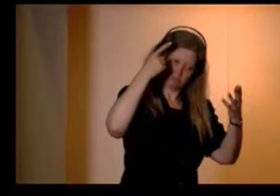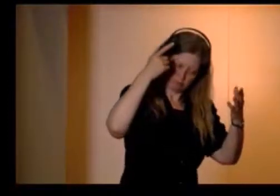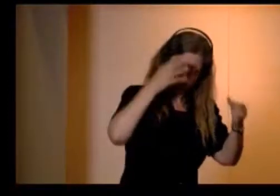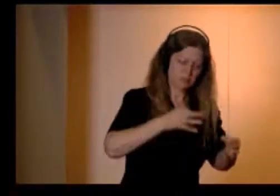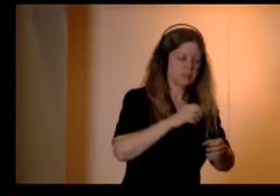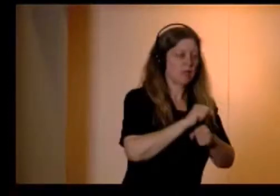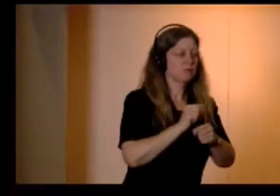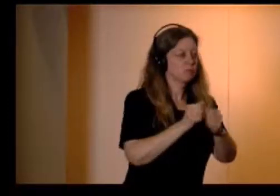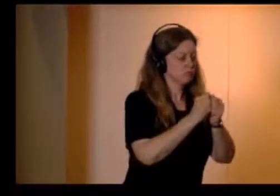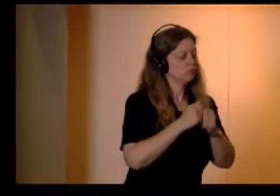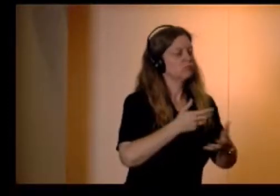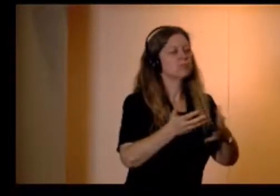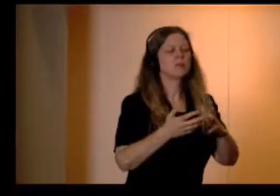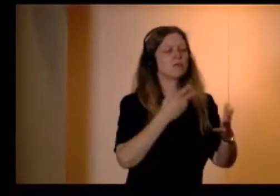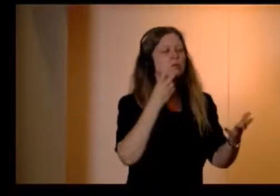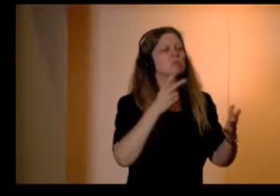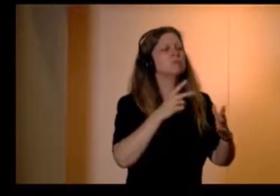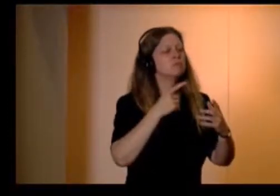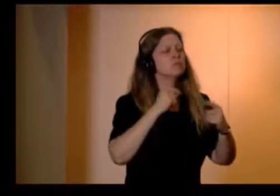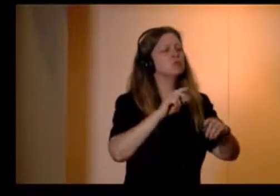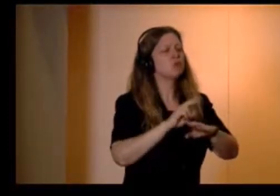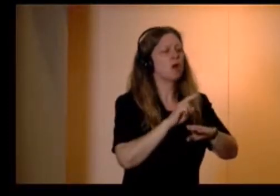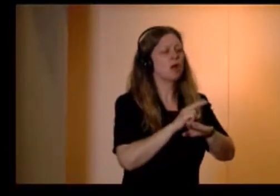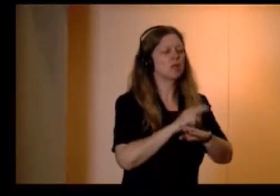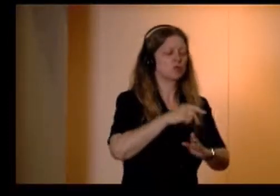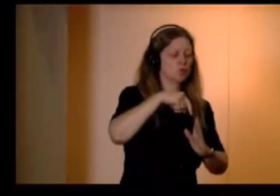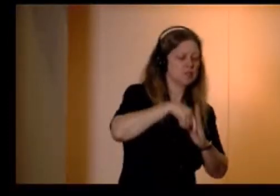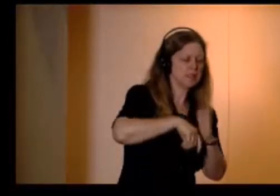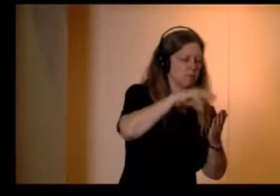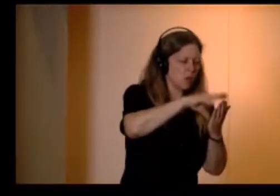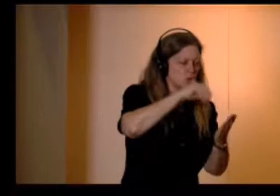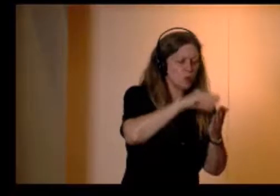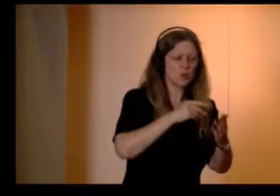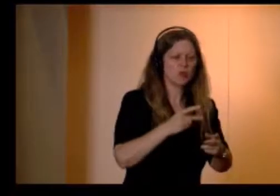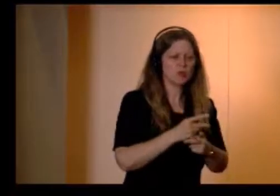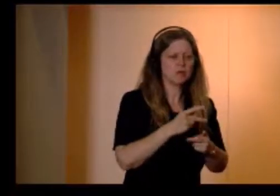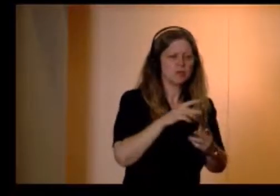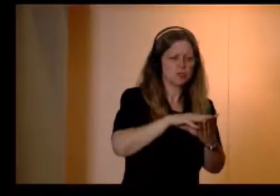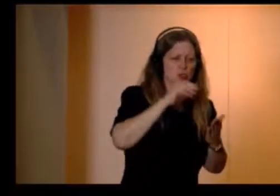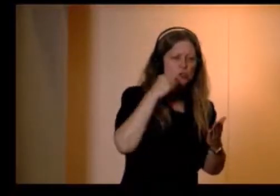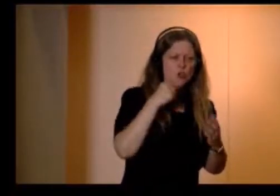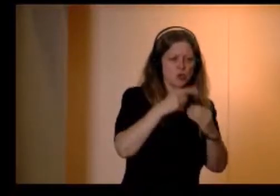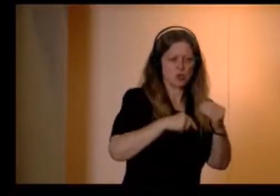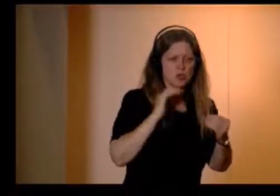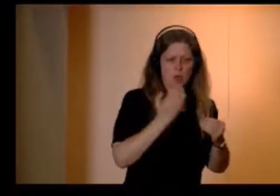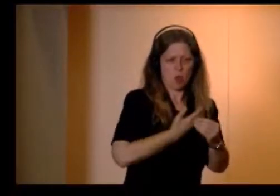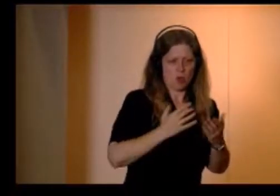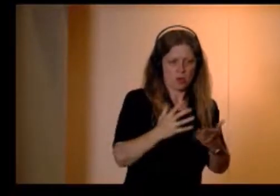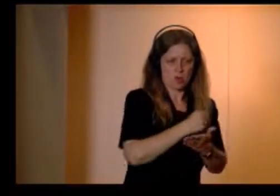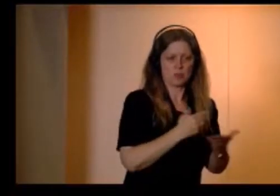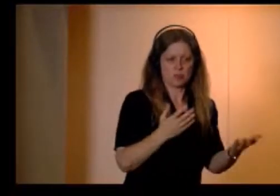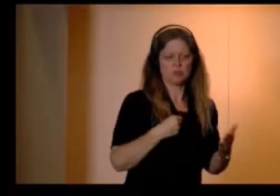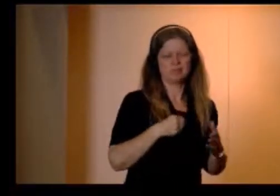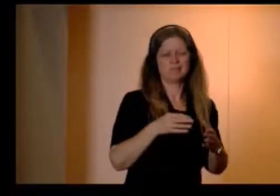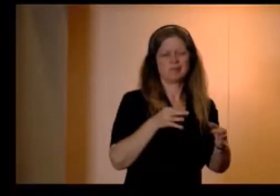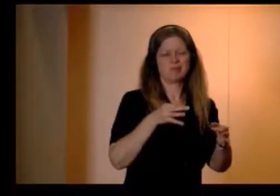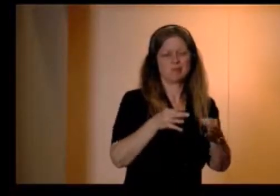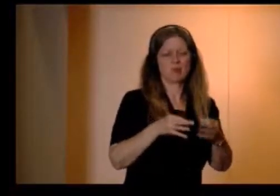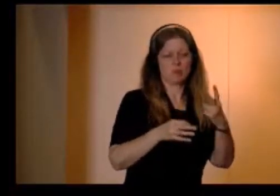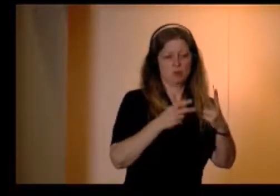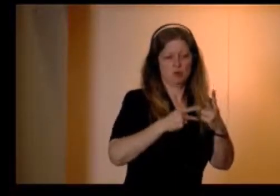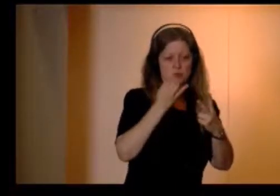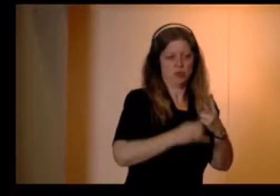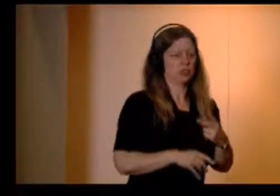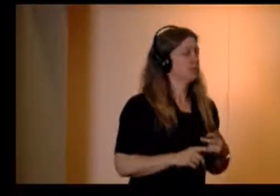that we have here. And I'll just describe briefly two projects and kind of how they worked out. So the first is, here's